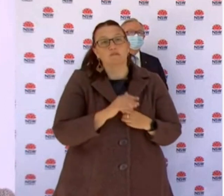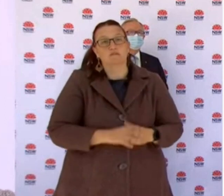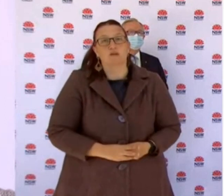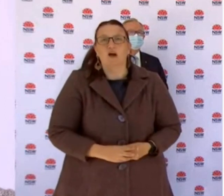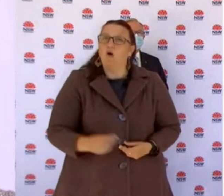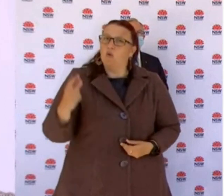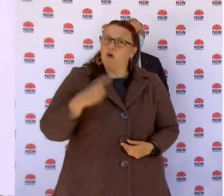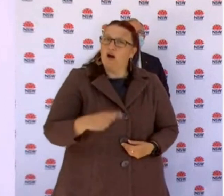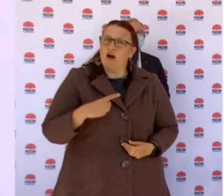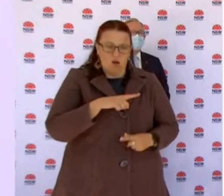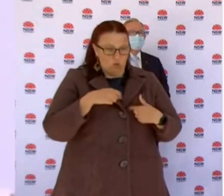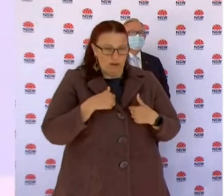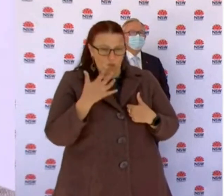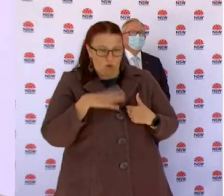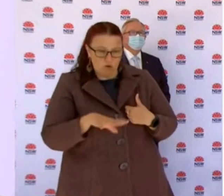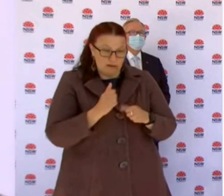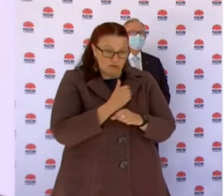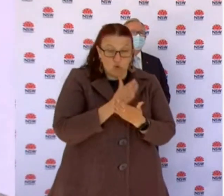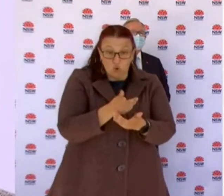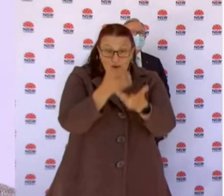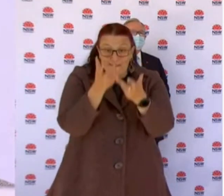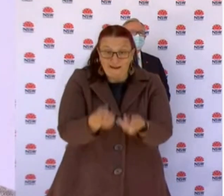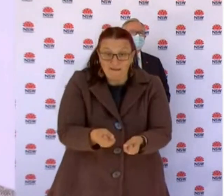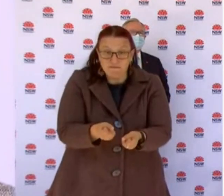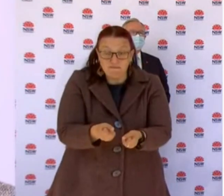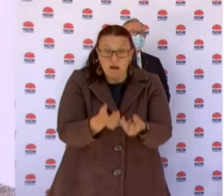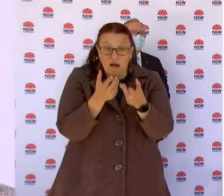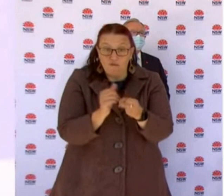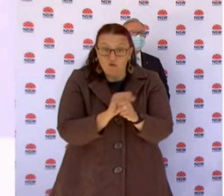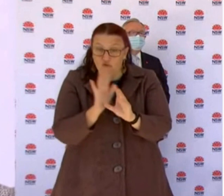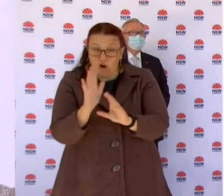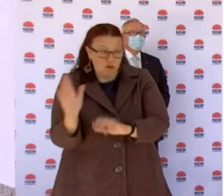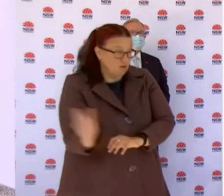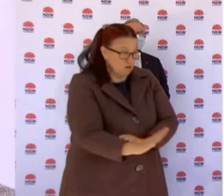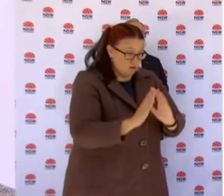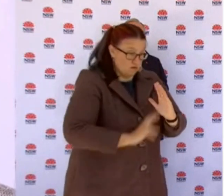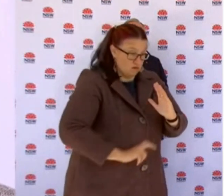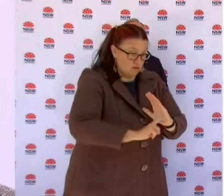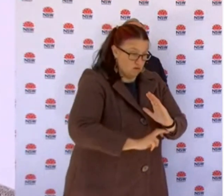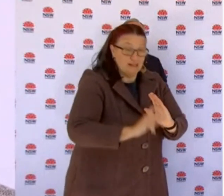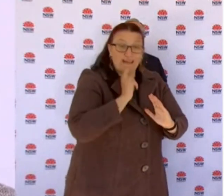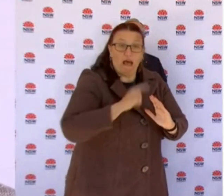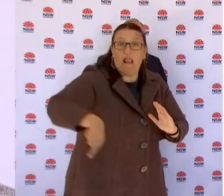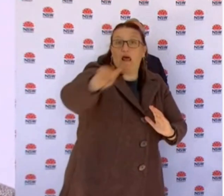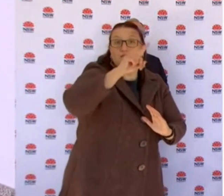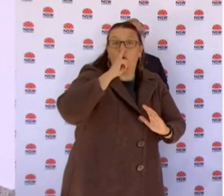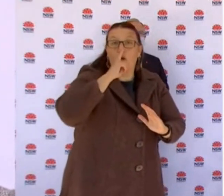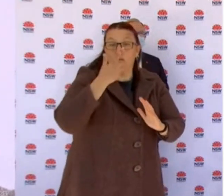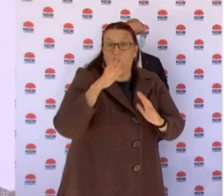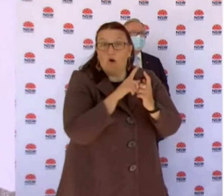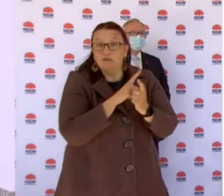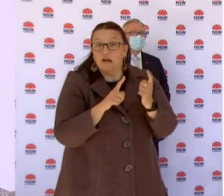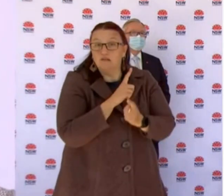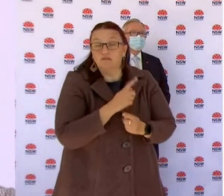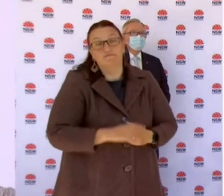to their family and their family might be in isolation for 1 day, but we need them in for that full infectious period.